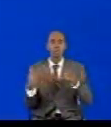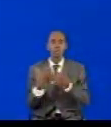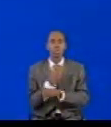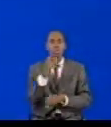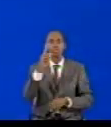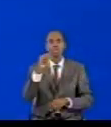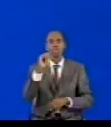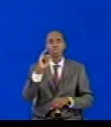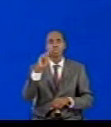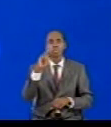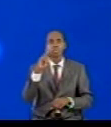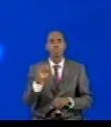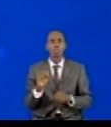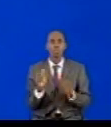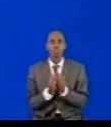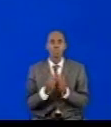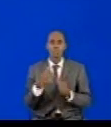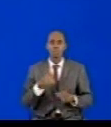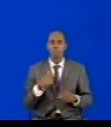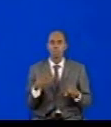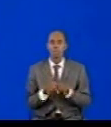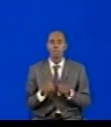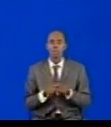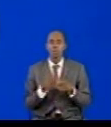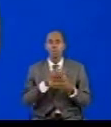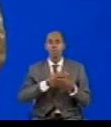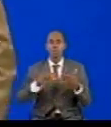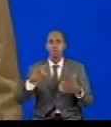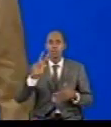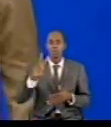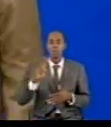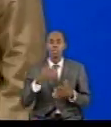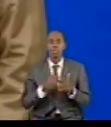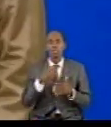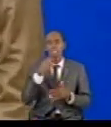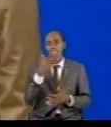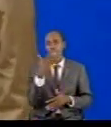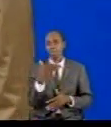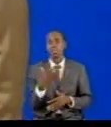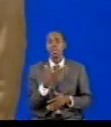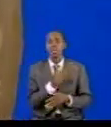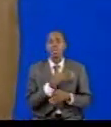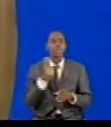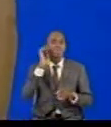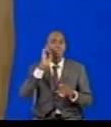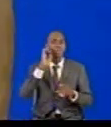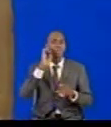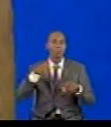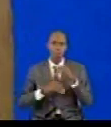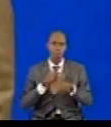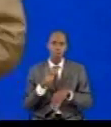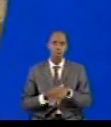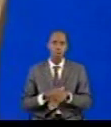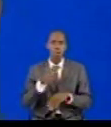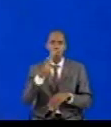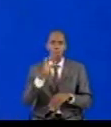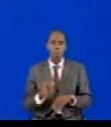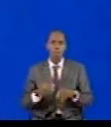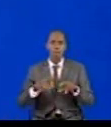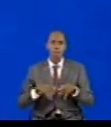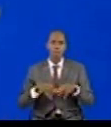me also. And then in verse 2, it tells us, and I went up by revelation